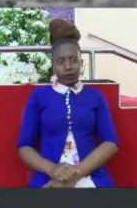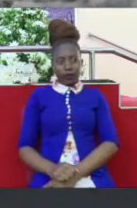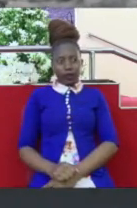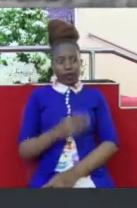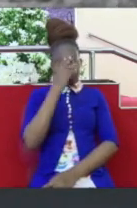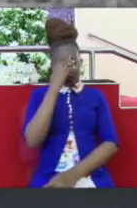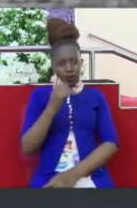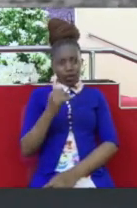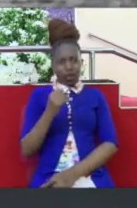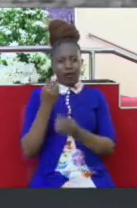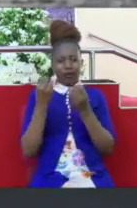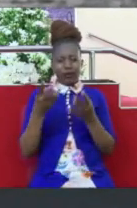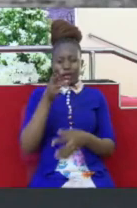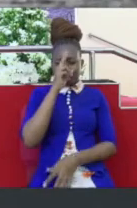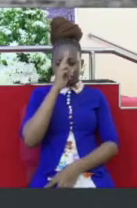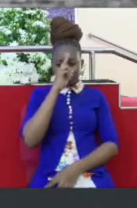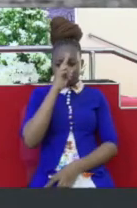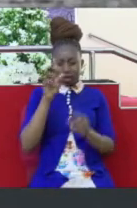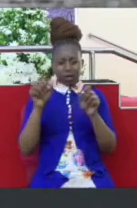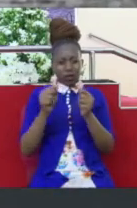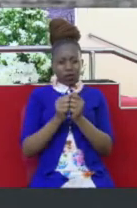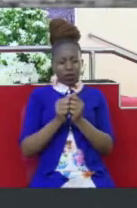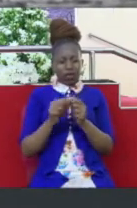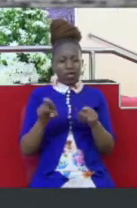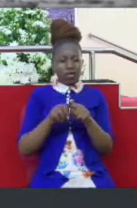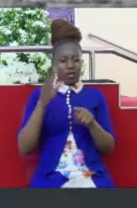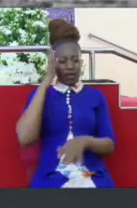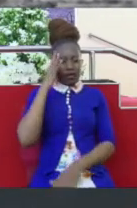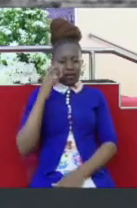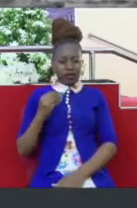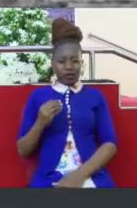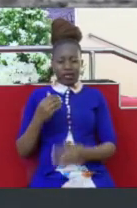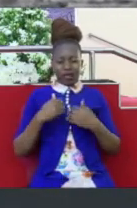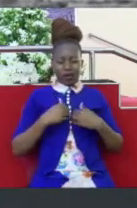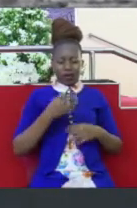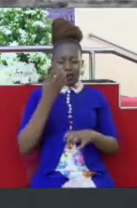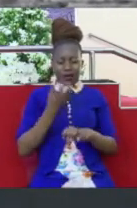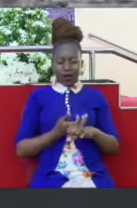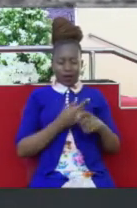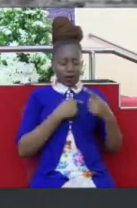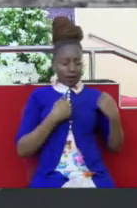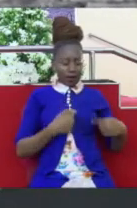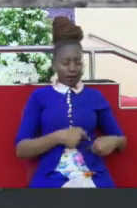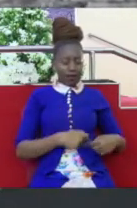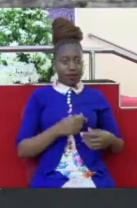askari wengi ambao wamepitia kile ambacho amepitia, their heart becomes hard. Mioyo yao inakuwa migumu. And calloused.